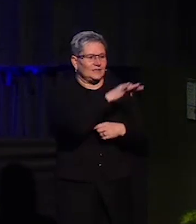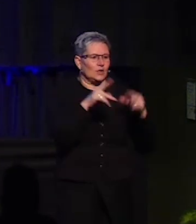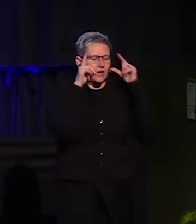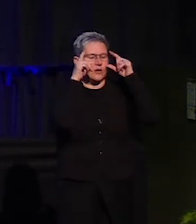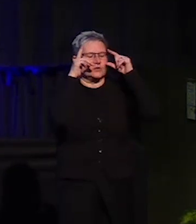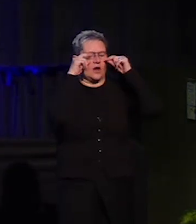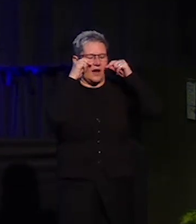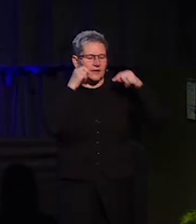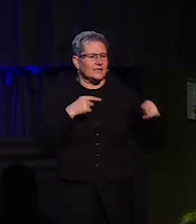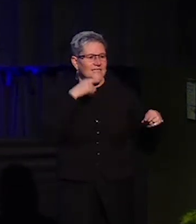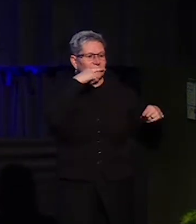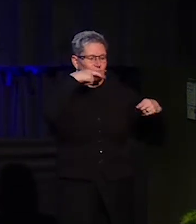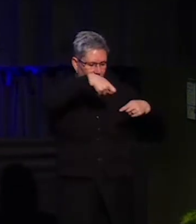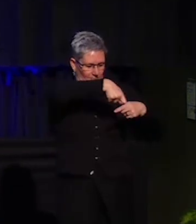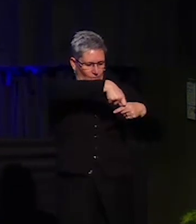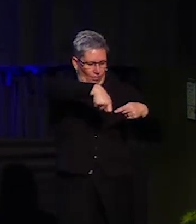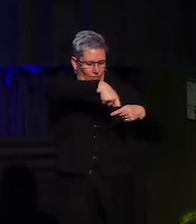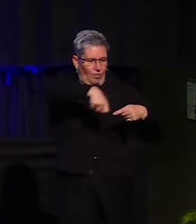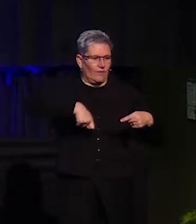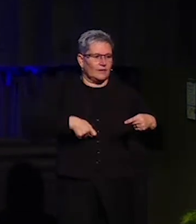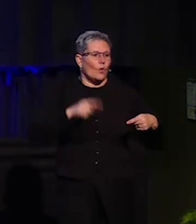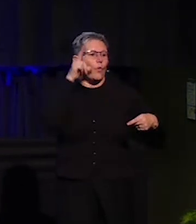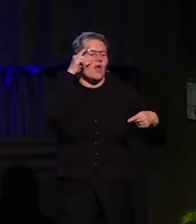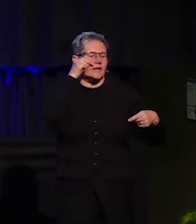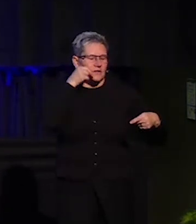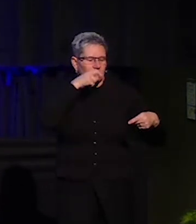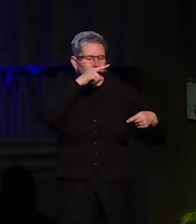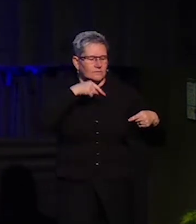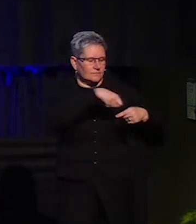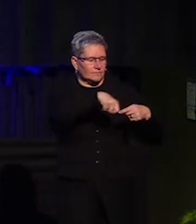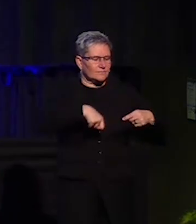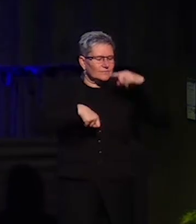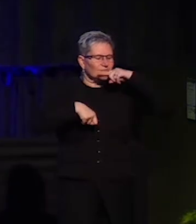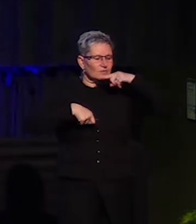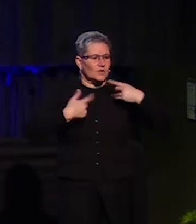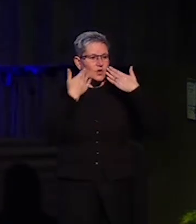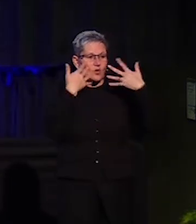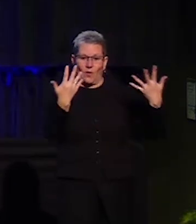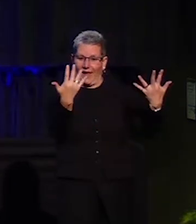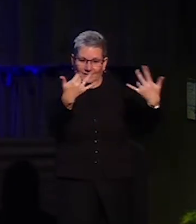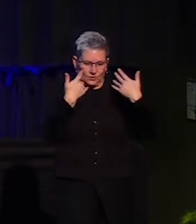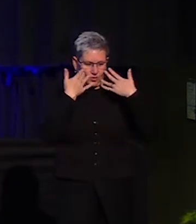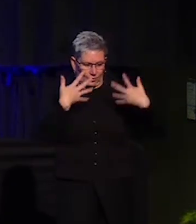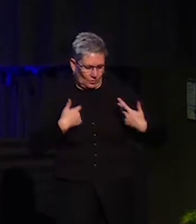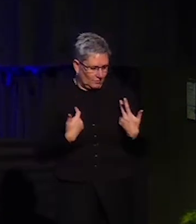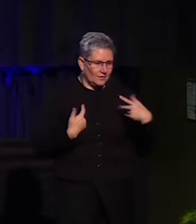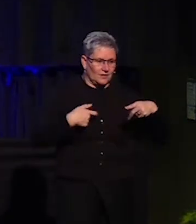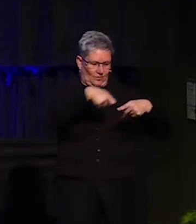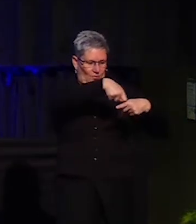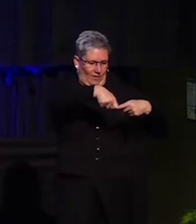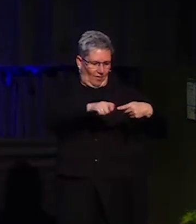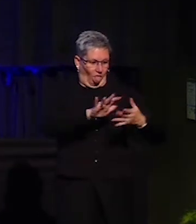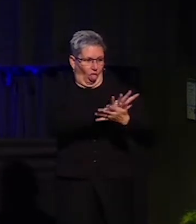toothbrush. So I've just shown you that that's actually hard because you don't know where your hands are, you don't know where your bits are. Toothpaste, kind